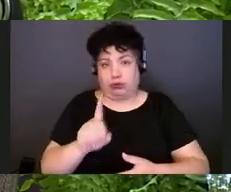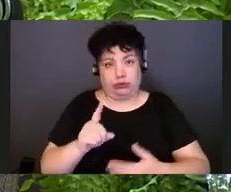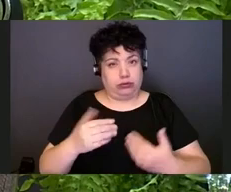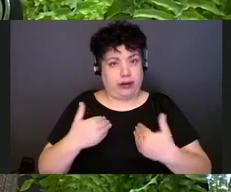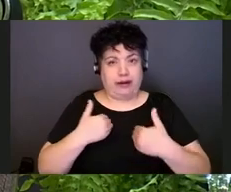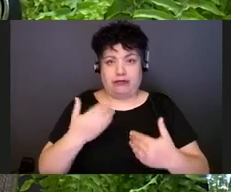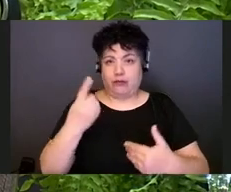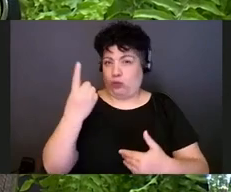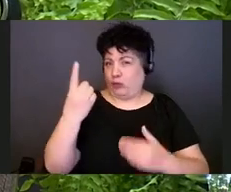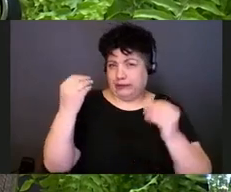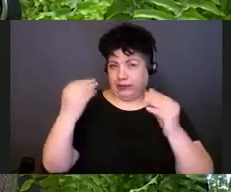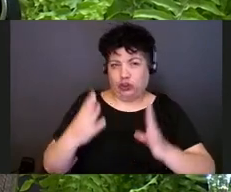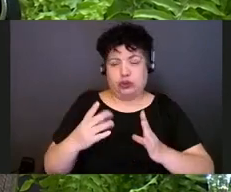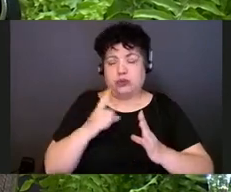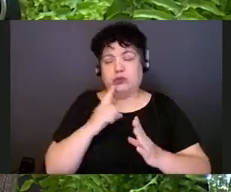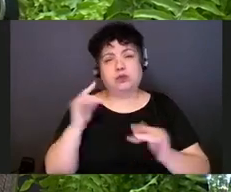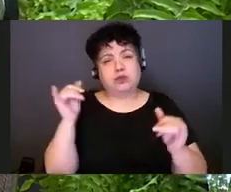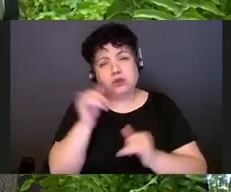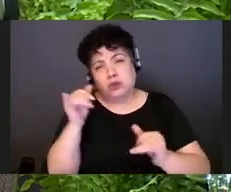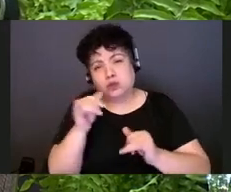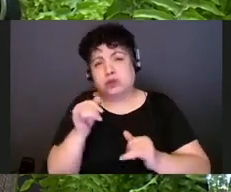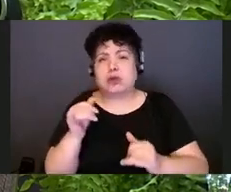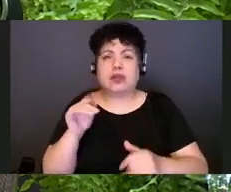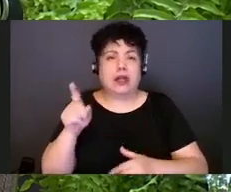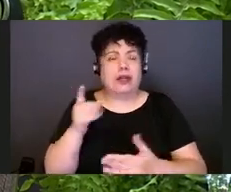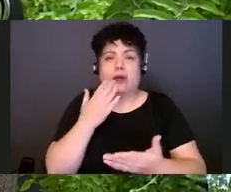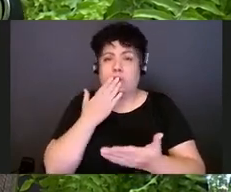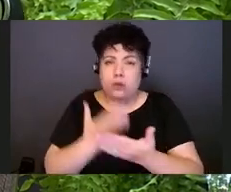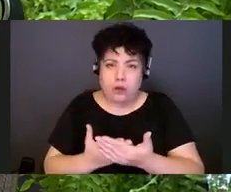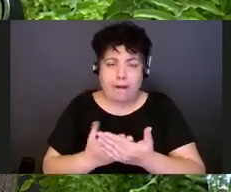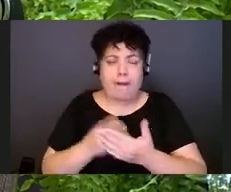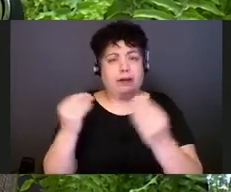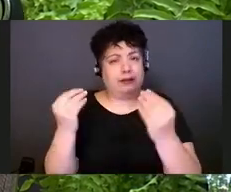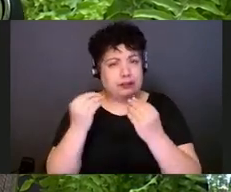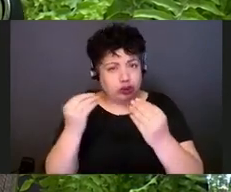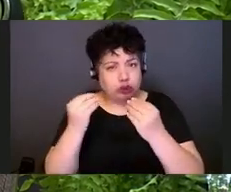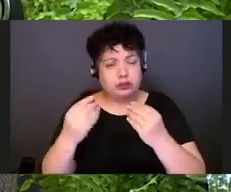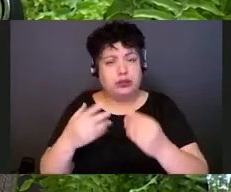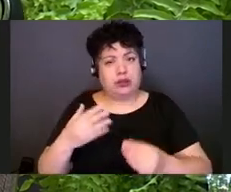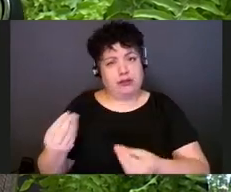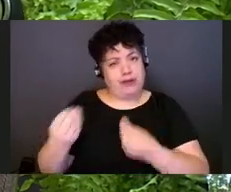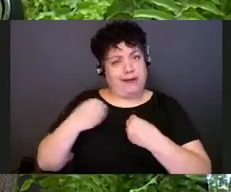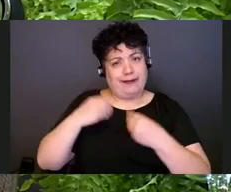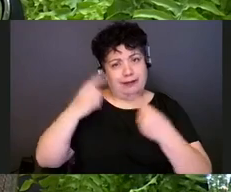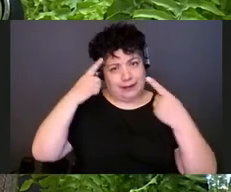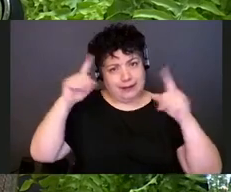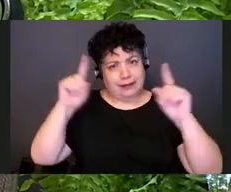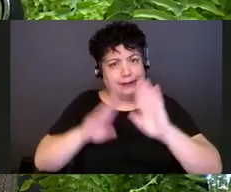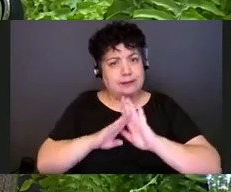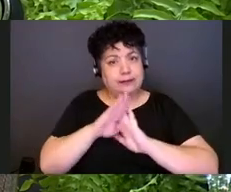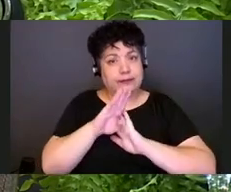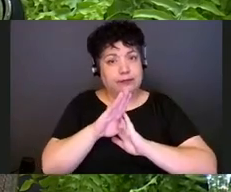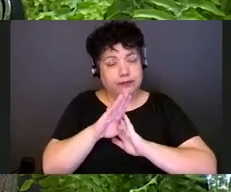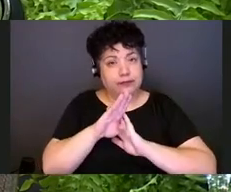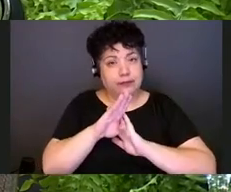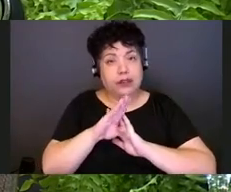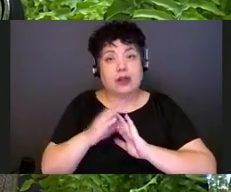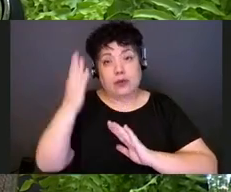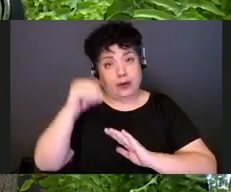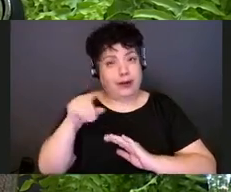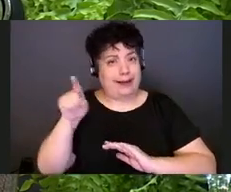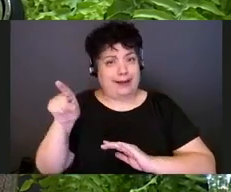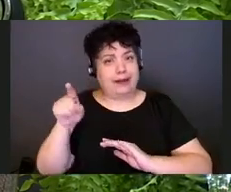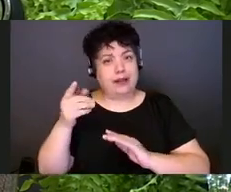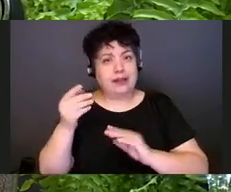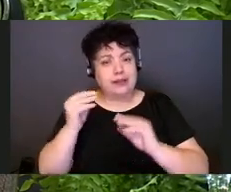my God, if it hadn't been for this teacher, I wouldn't be where I am. Because they are right there teaching you at the very beginning.